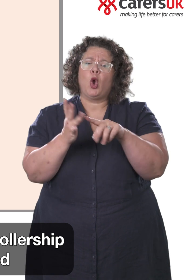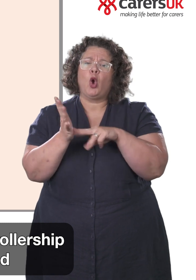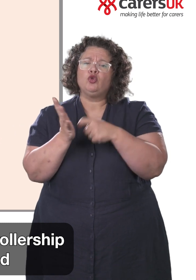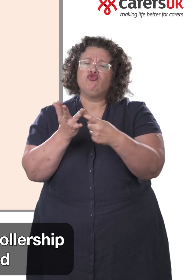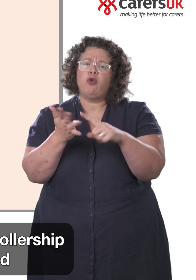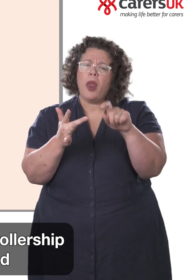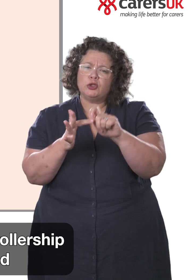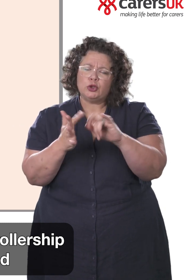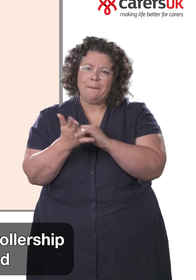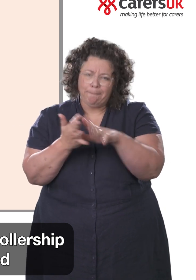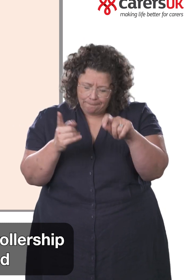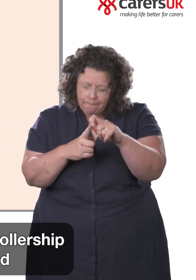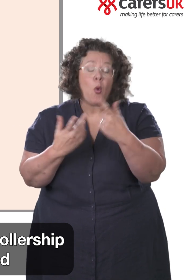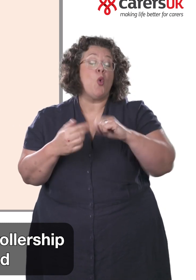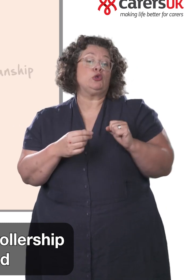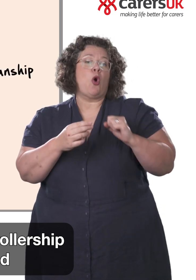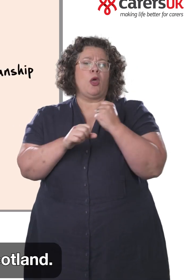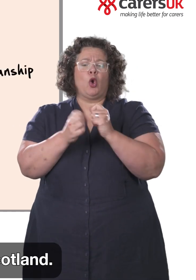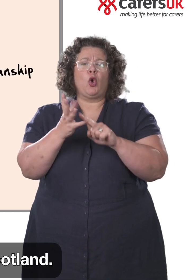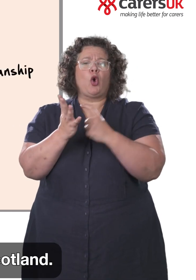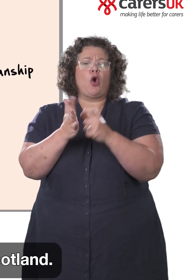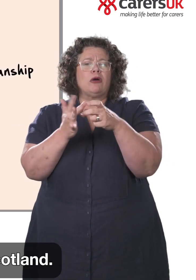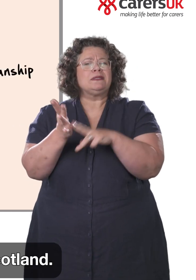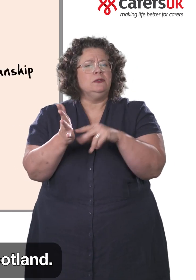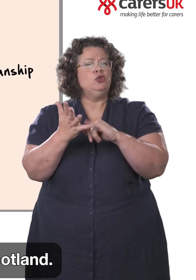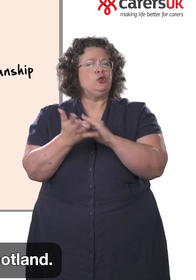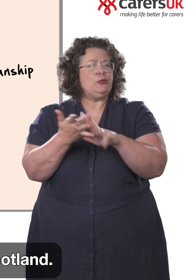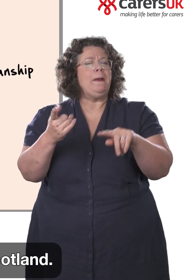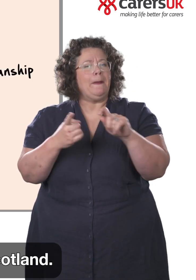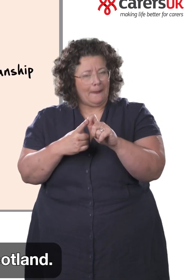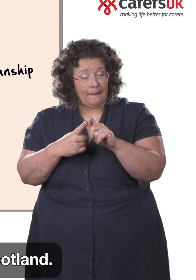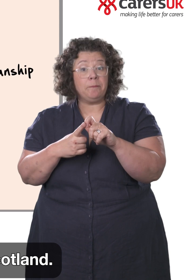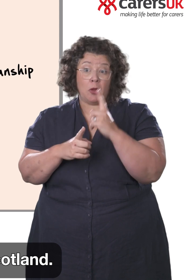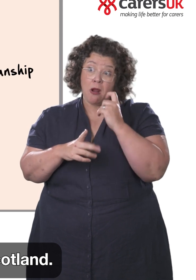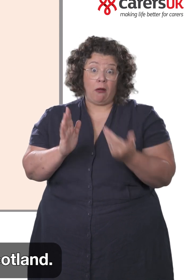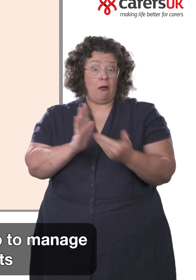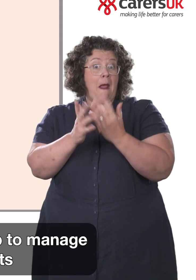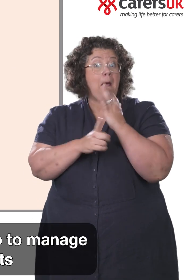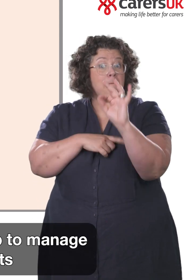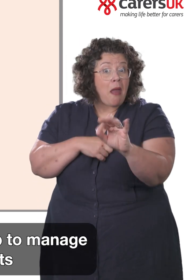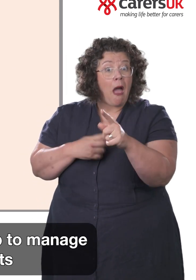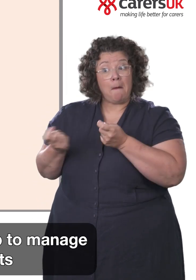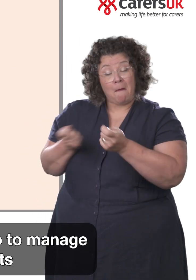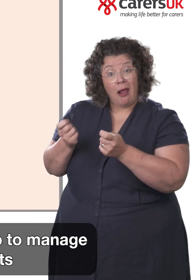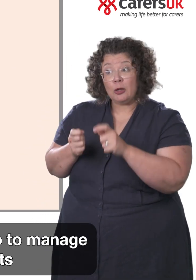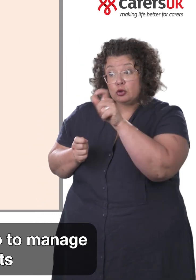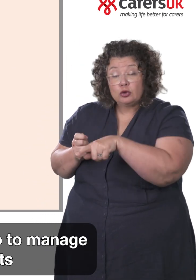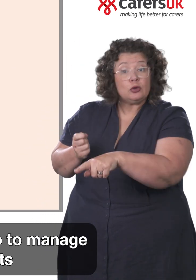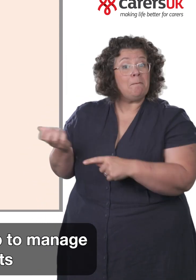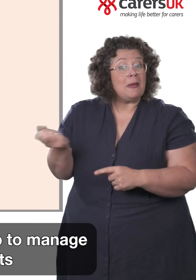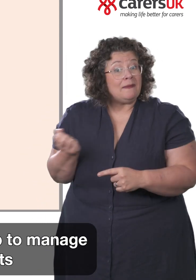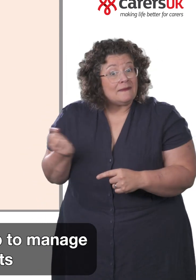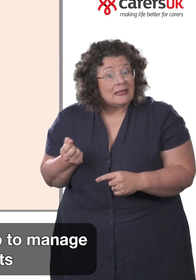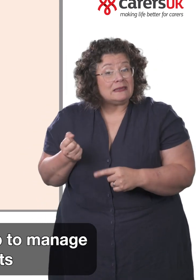known as a controllership in Northern Ireland or a guardianship in Scotland. You could also apply to help to